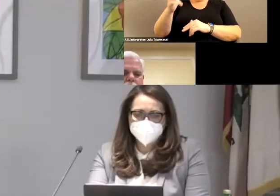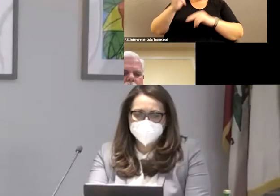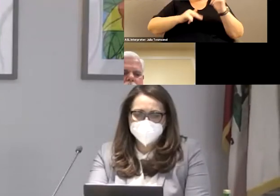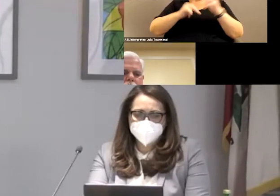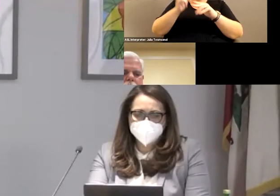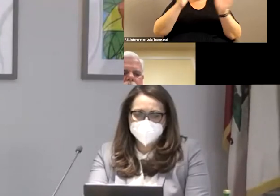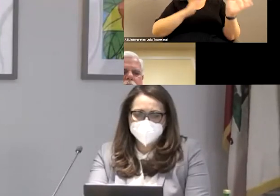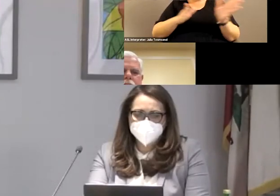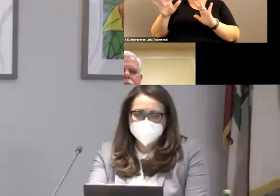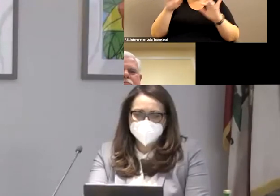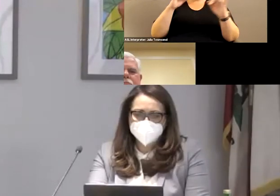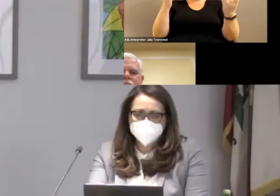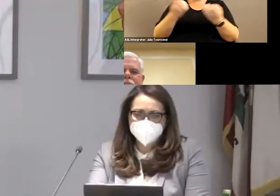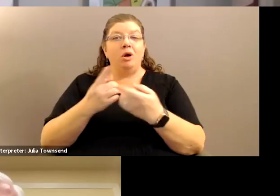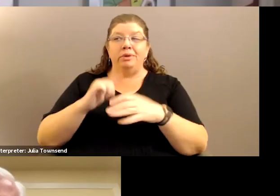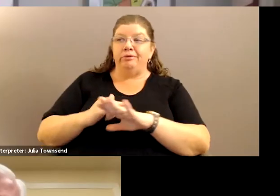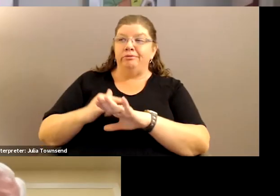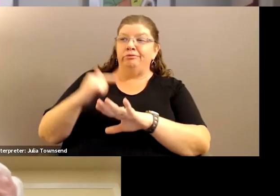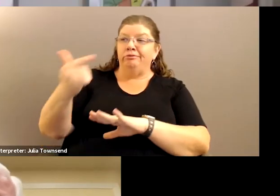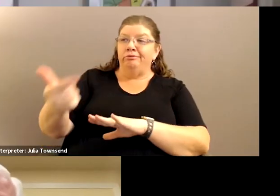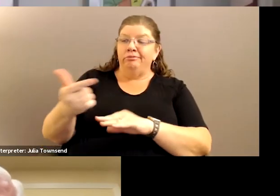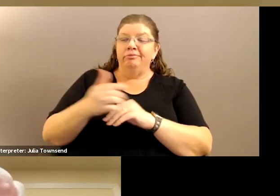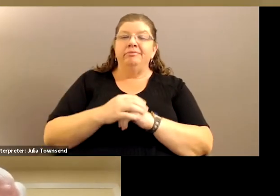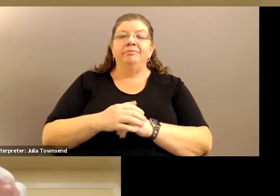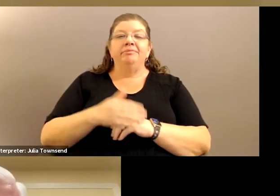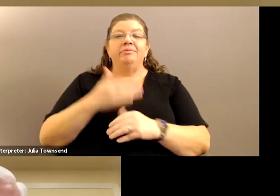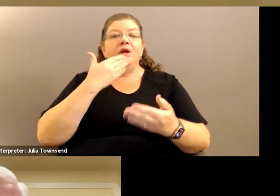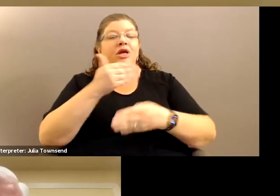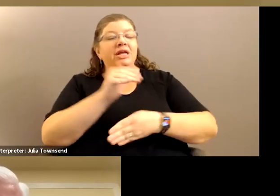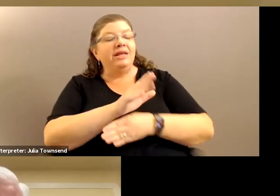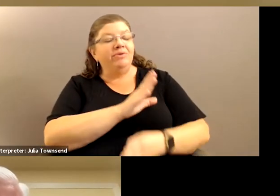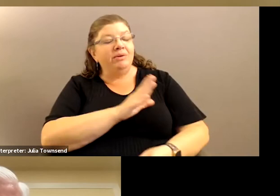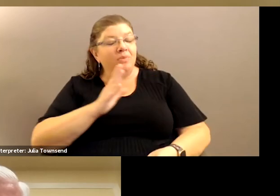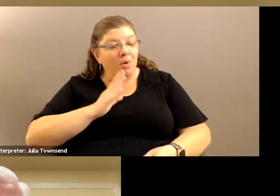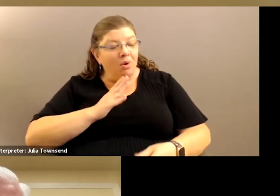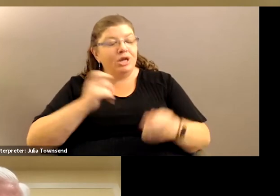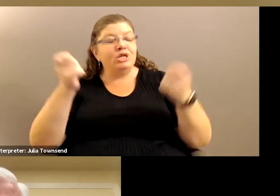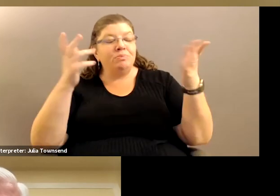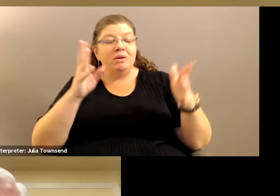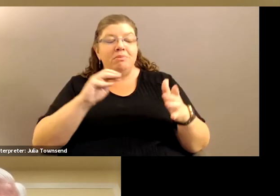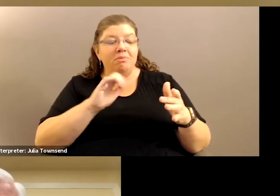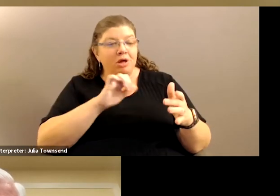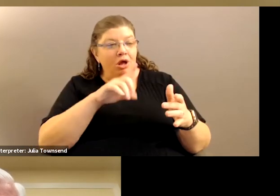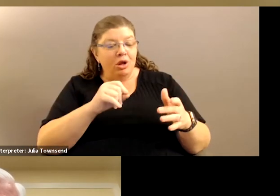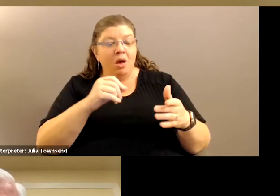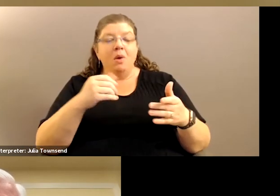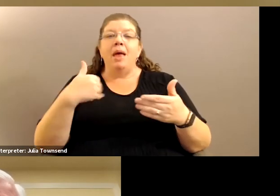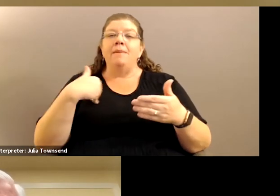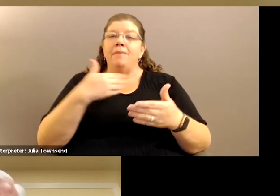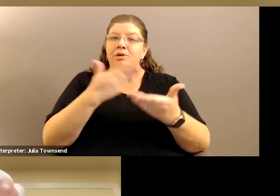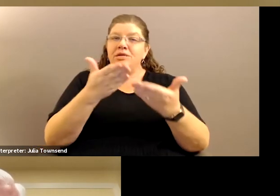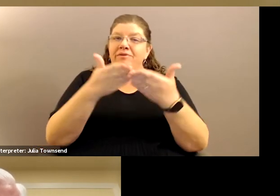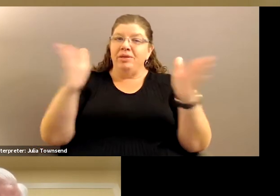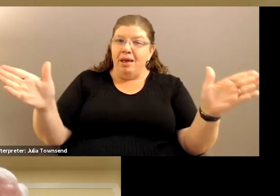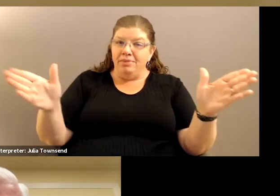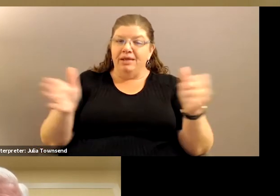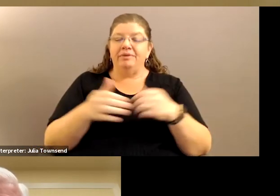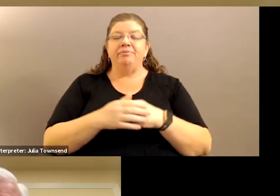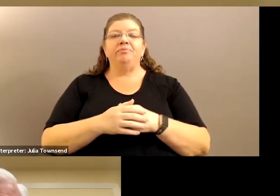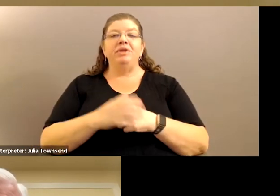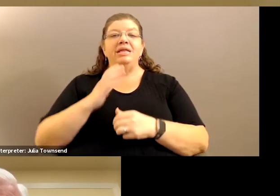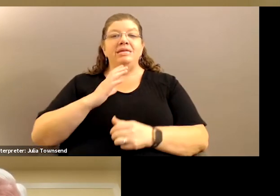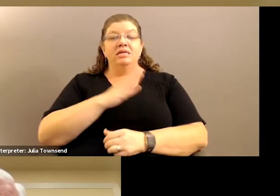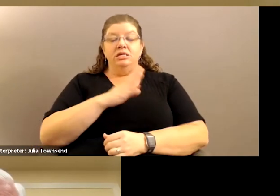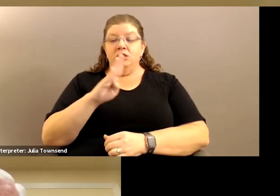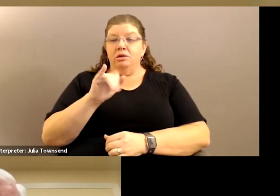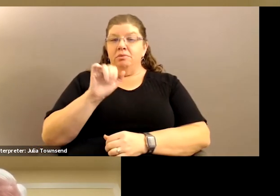planning department good evening board members superintendent maldonado and members of the public the citizens bond